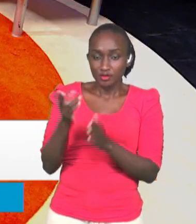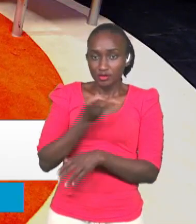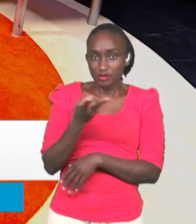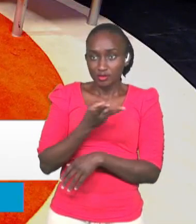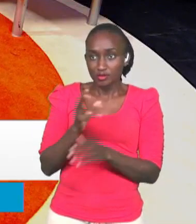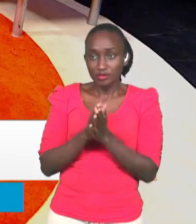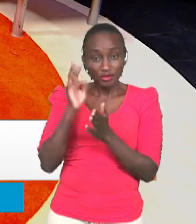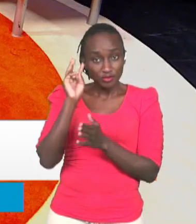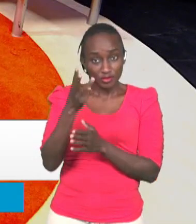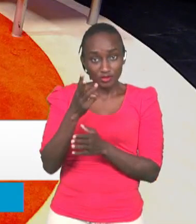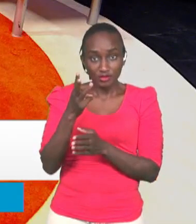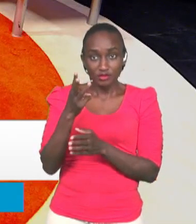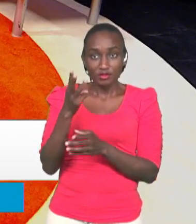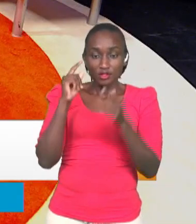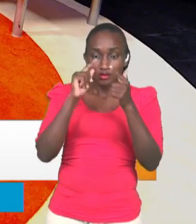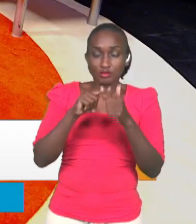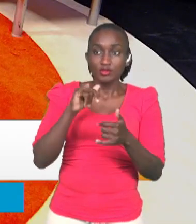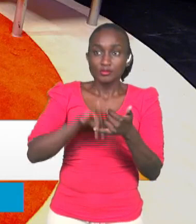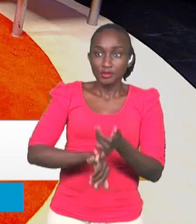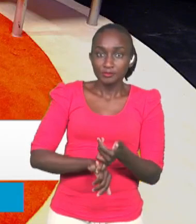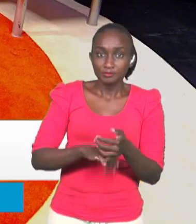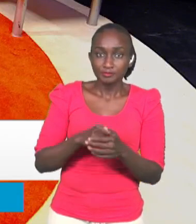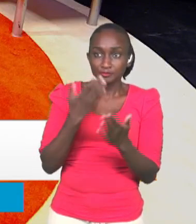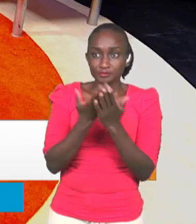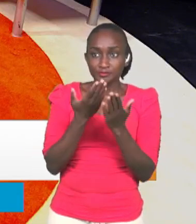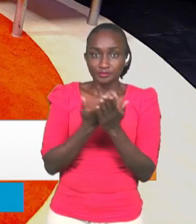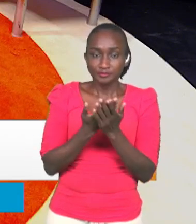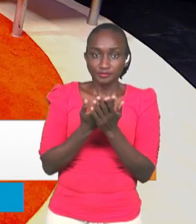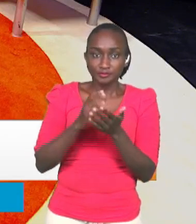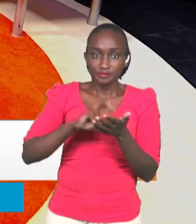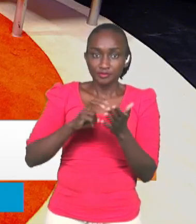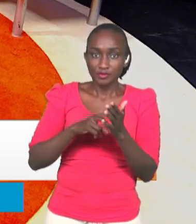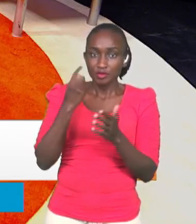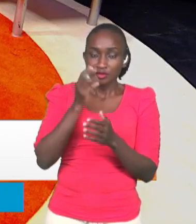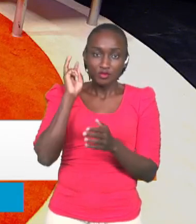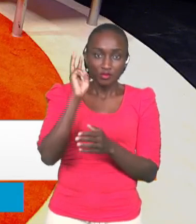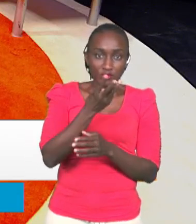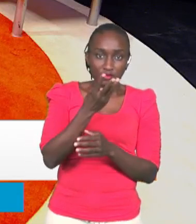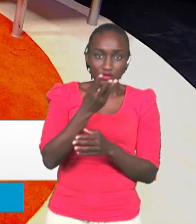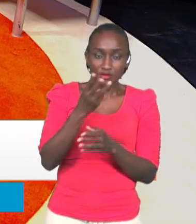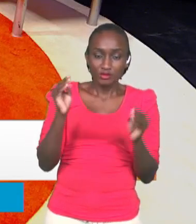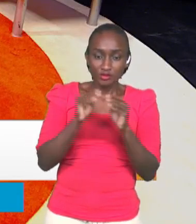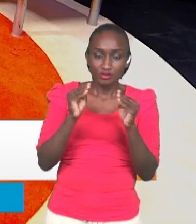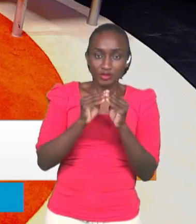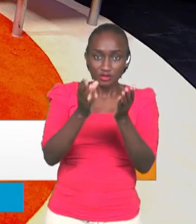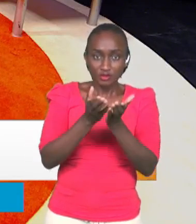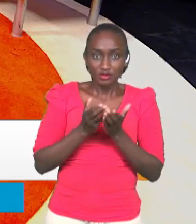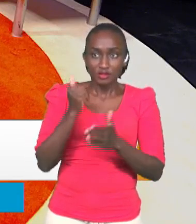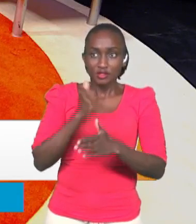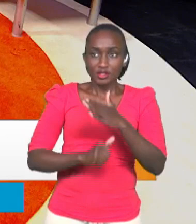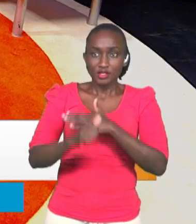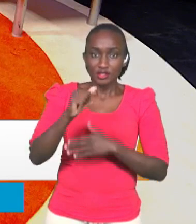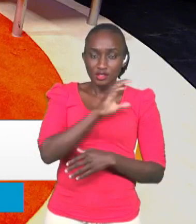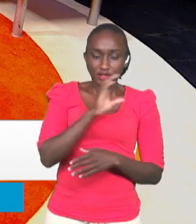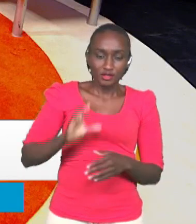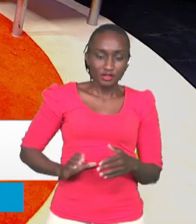to the marriage. Now, the proposed one, expansion of meaning of who can be a witness so as to meet requirements under Christian